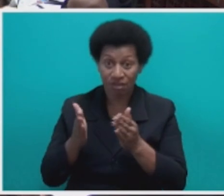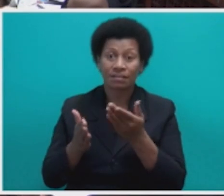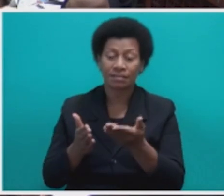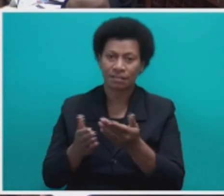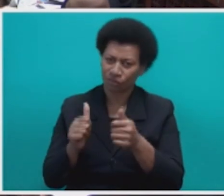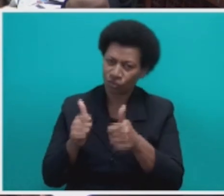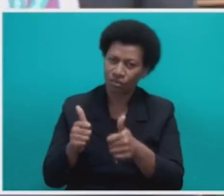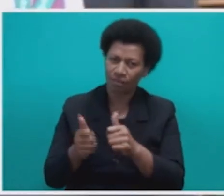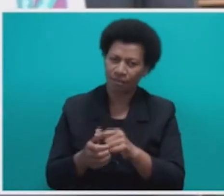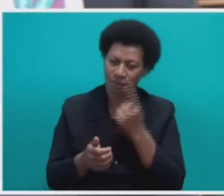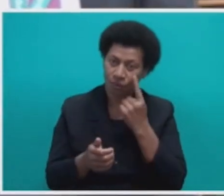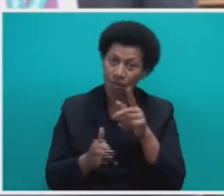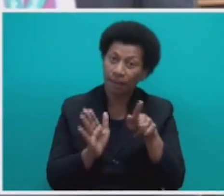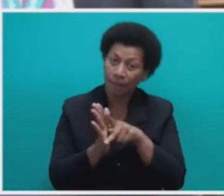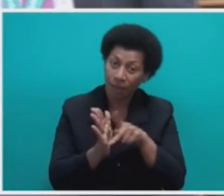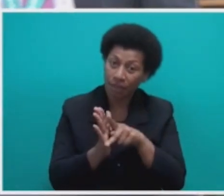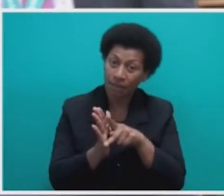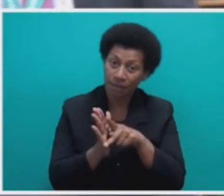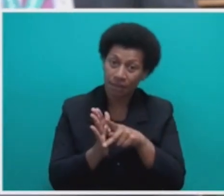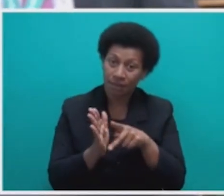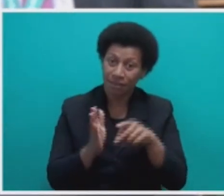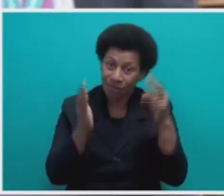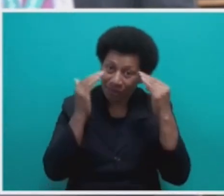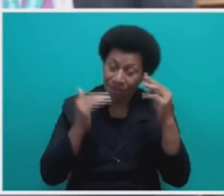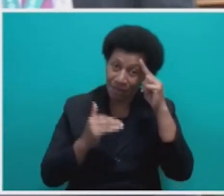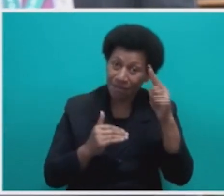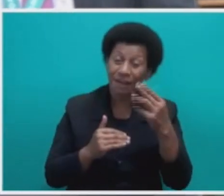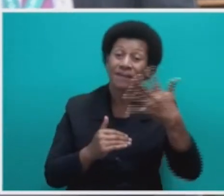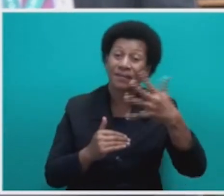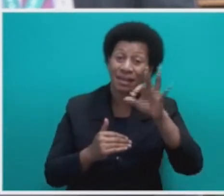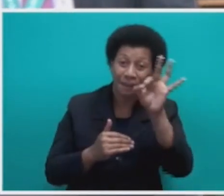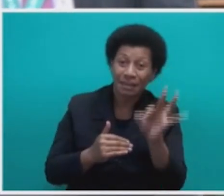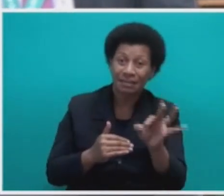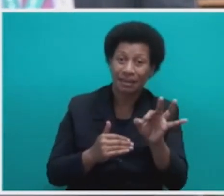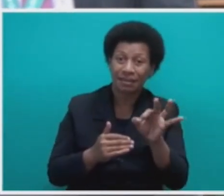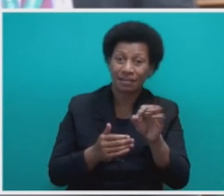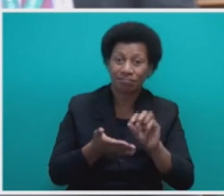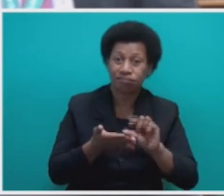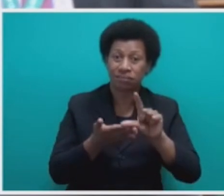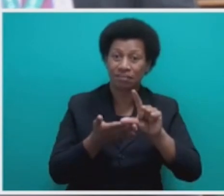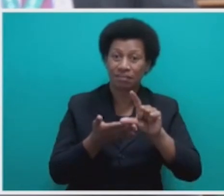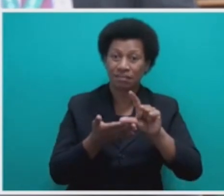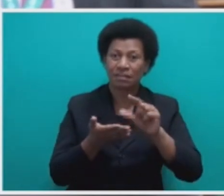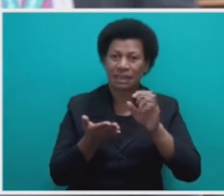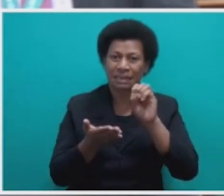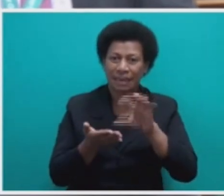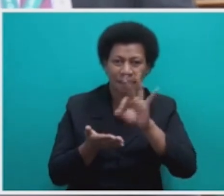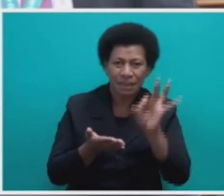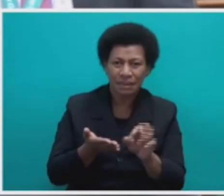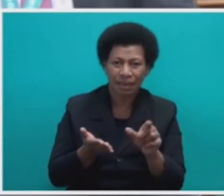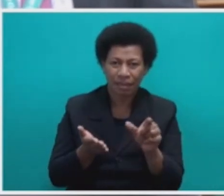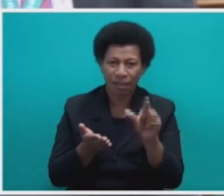if you look at the pricing itself, Mr. Speaker, sir, with 15% VAT increase, 10% reduction in